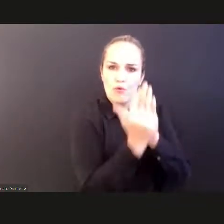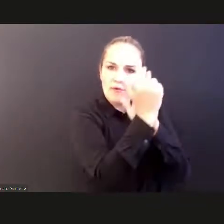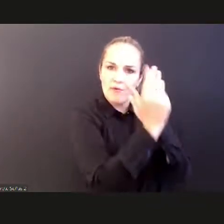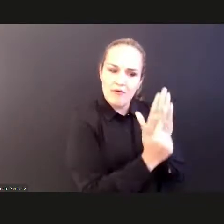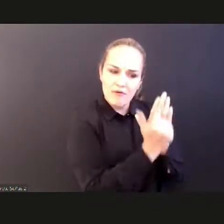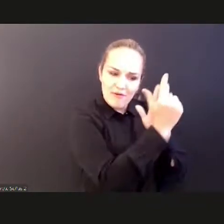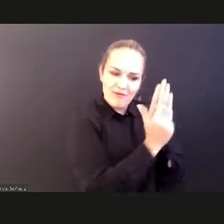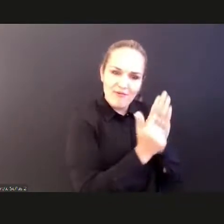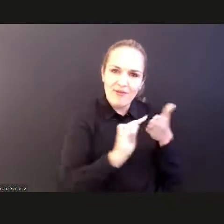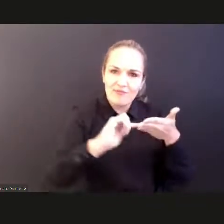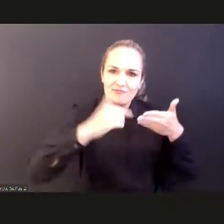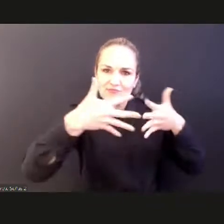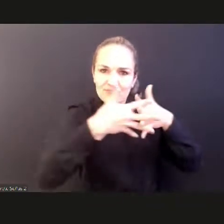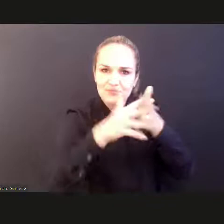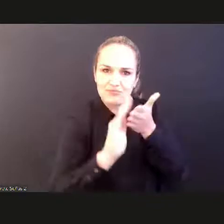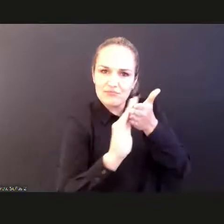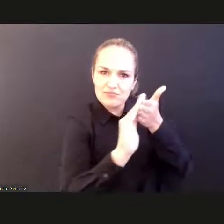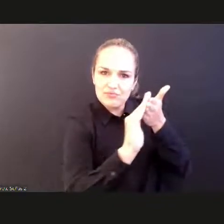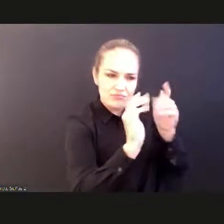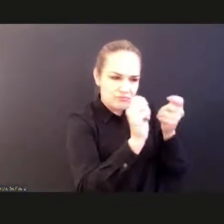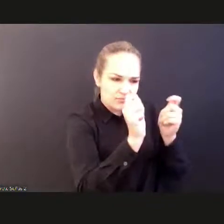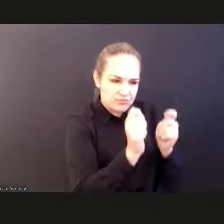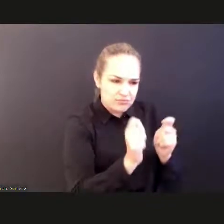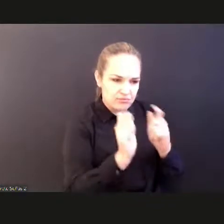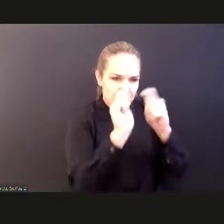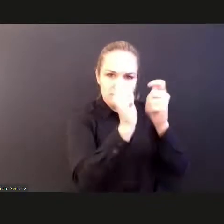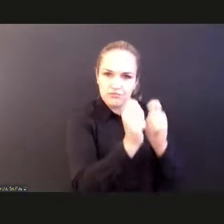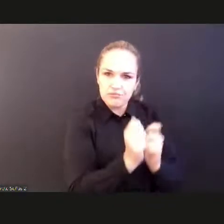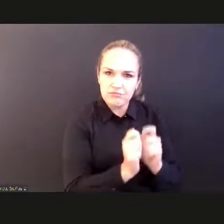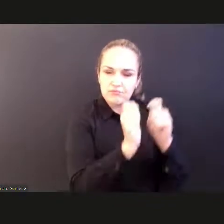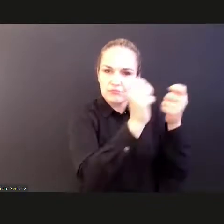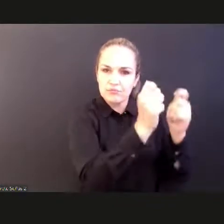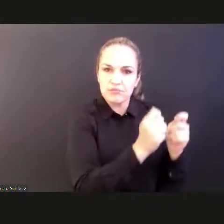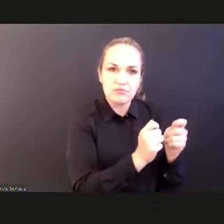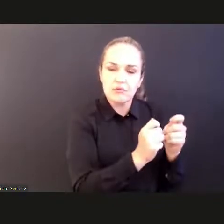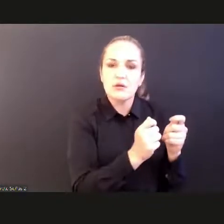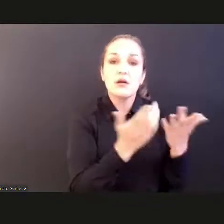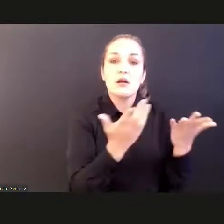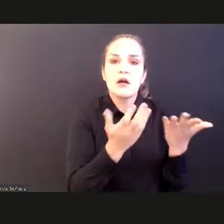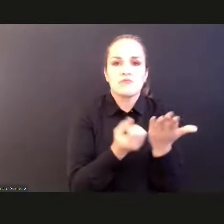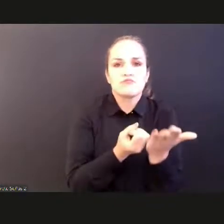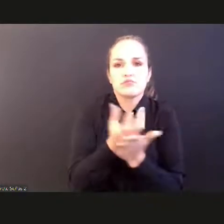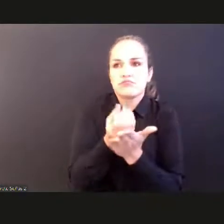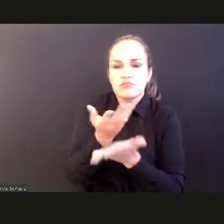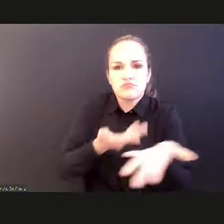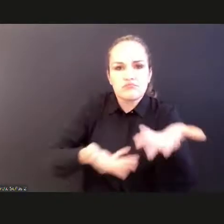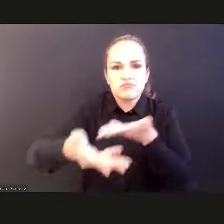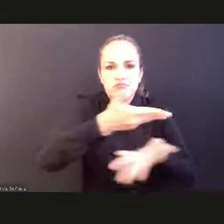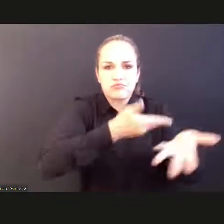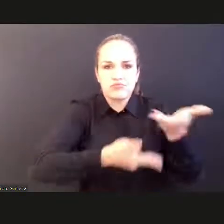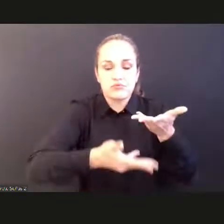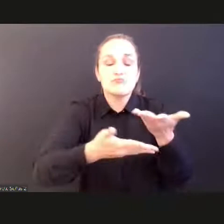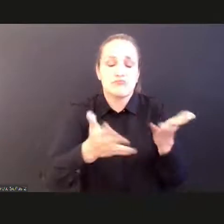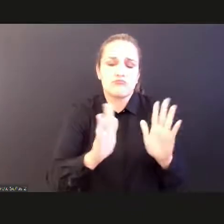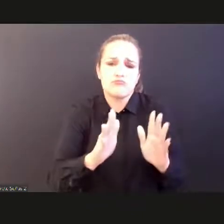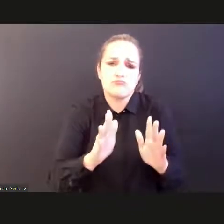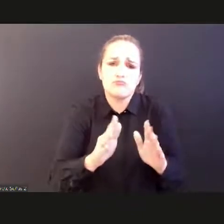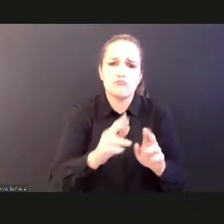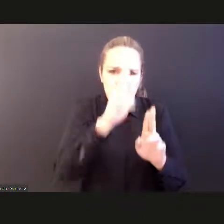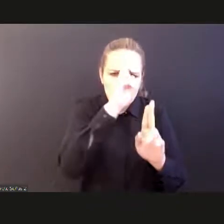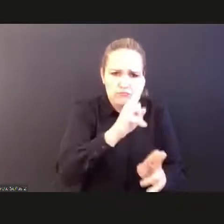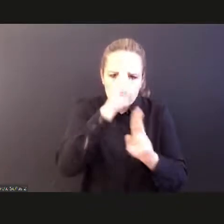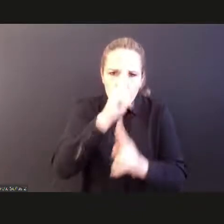guaranteeing the free flow of data with respecting current regulation of each country,